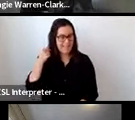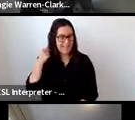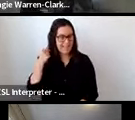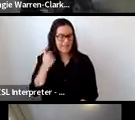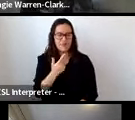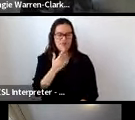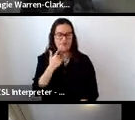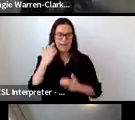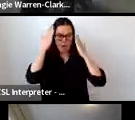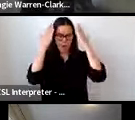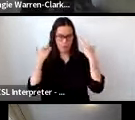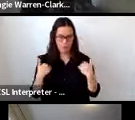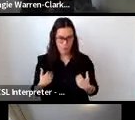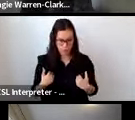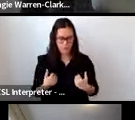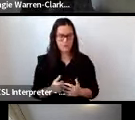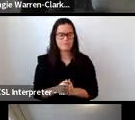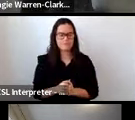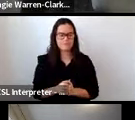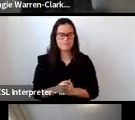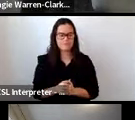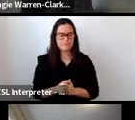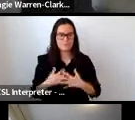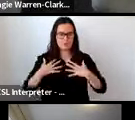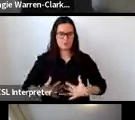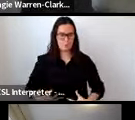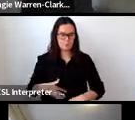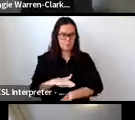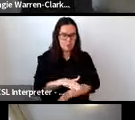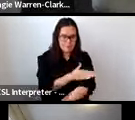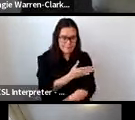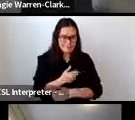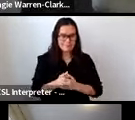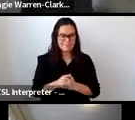top, and sitting inside my home office.